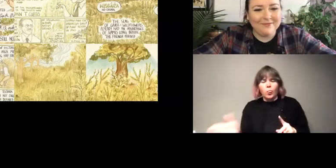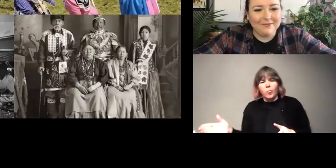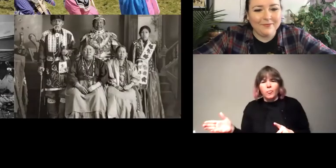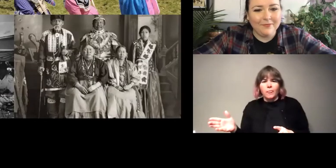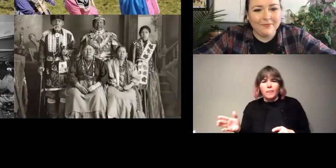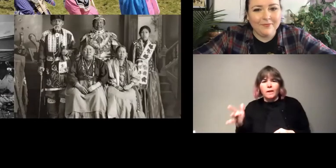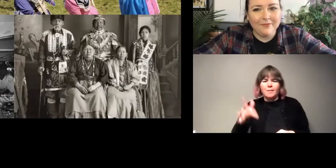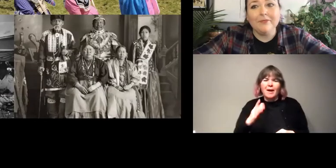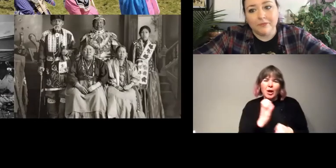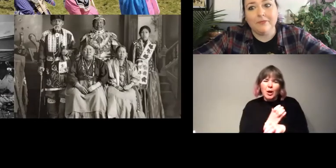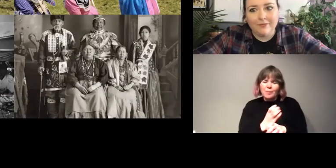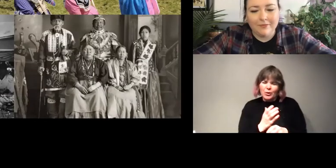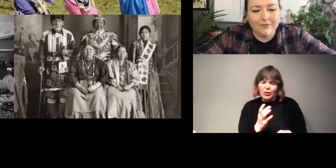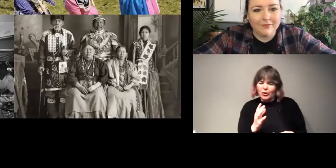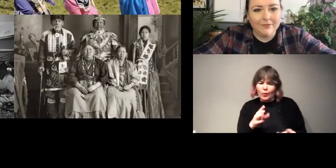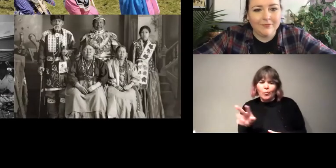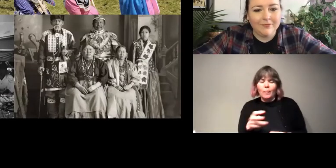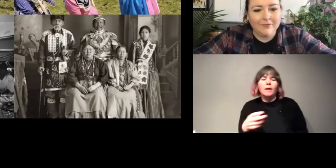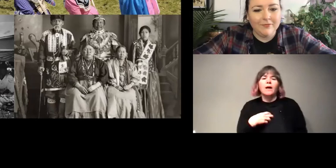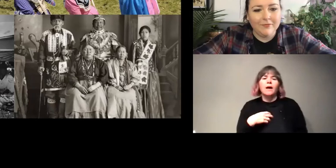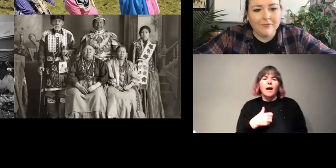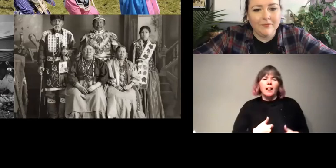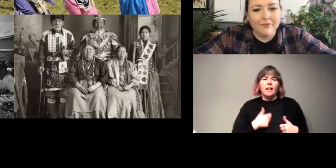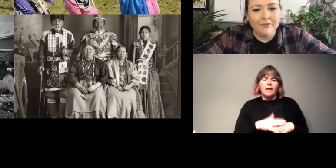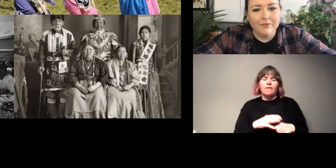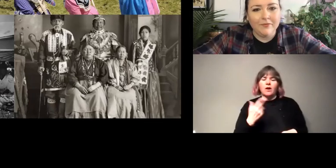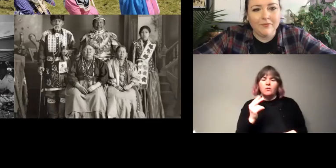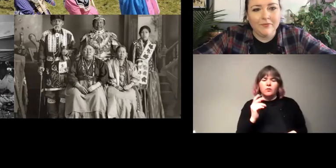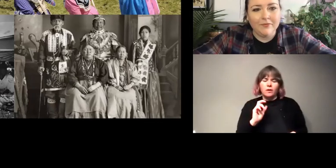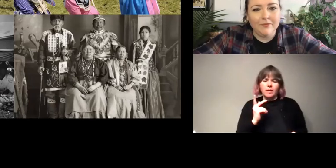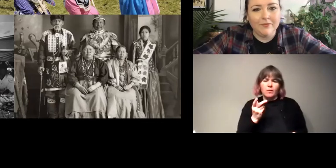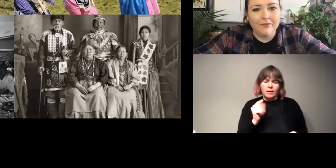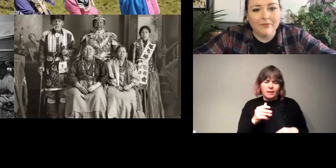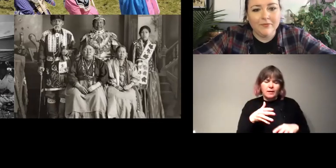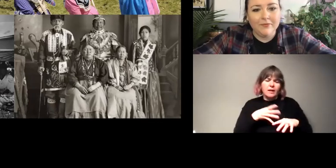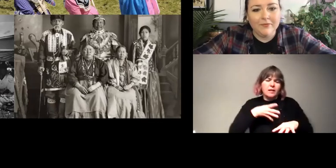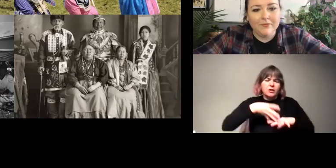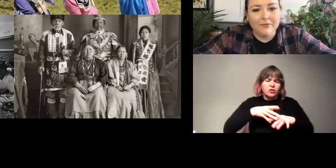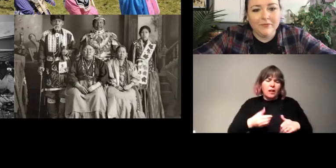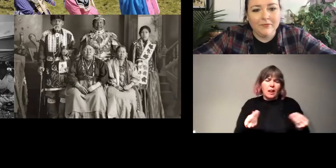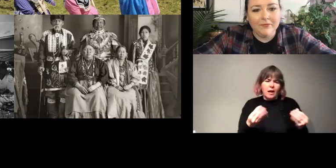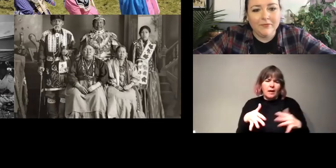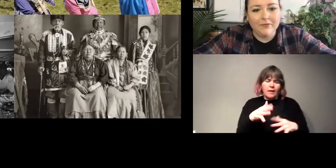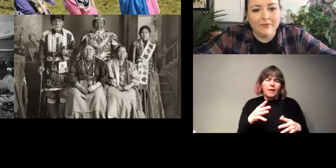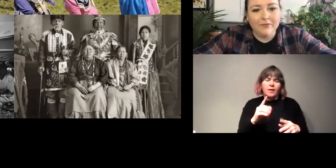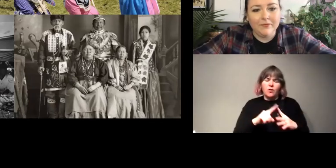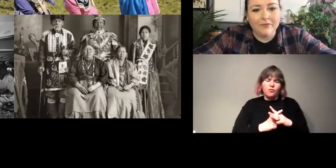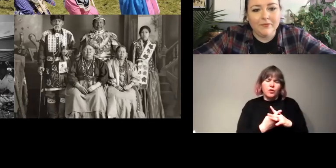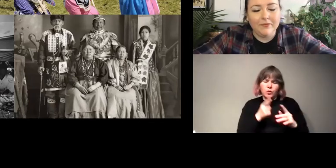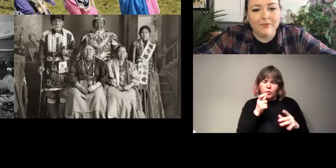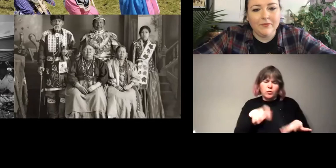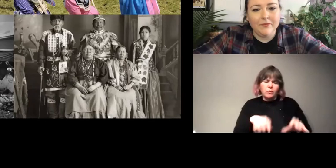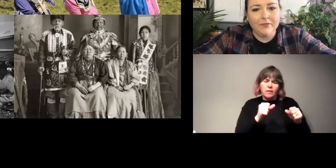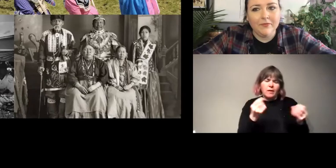My computer is mad at me. I live on Ho-Chunk and Potawatomi land, and they are the original stewards of the prairie, and the